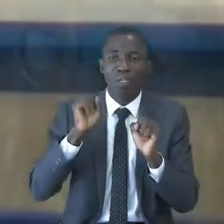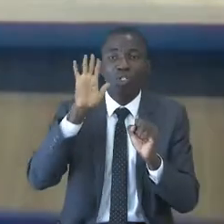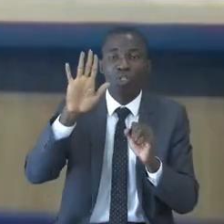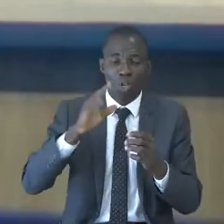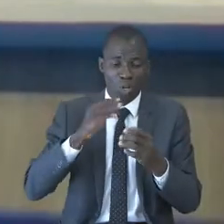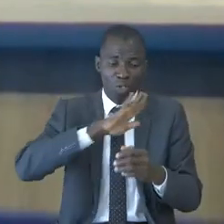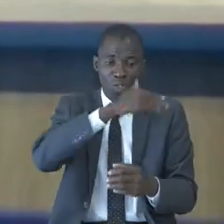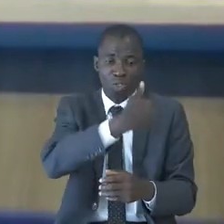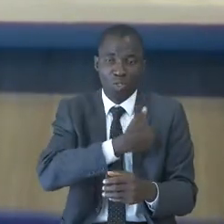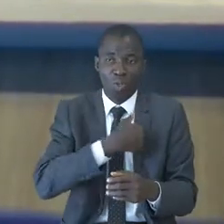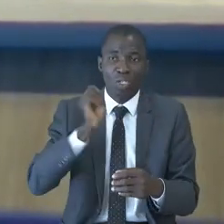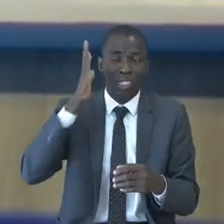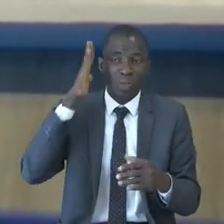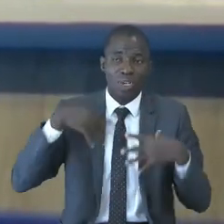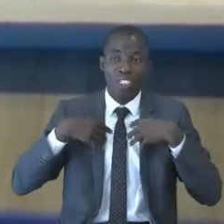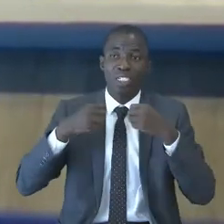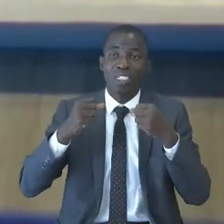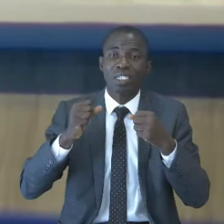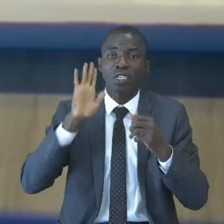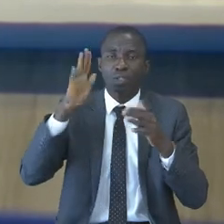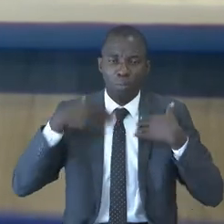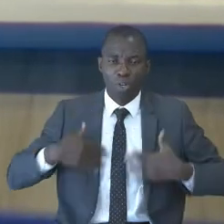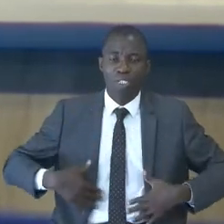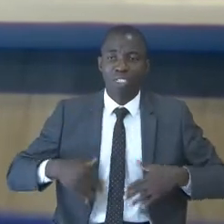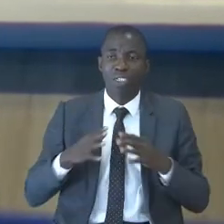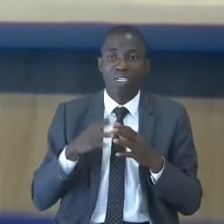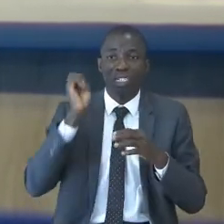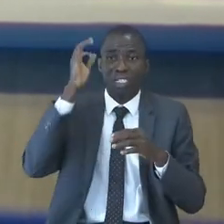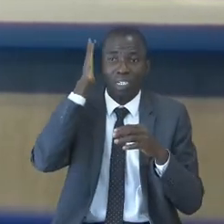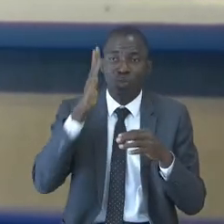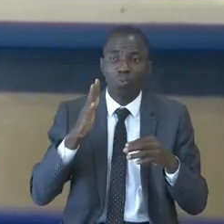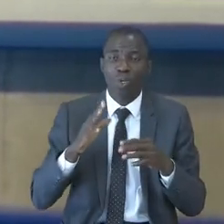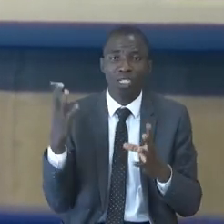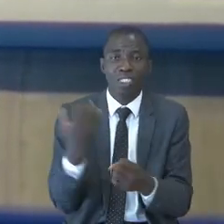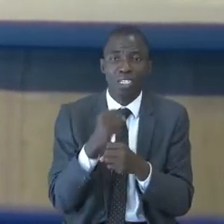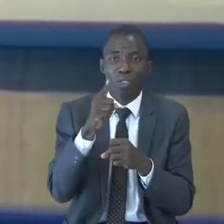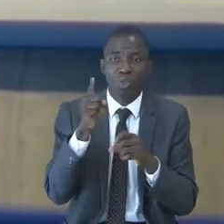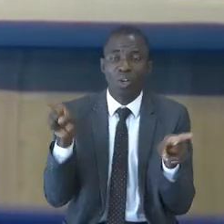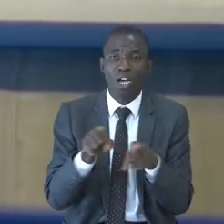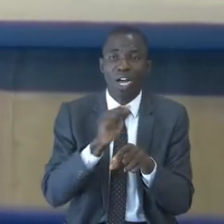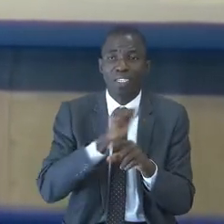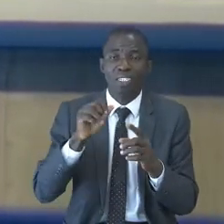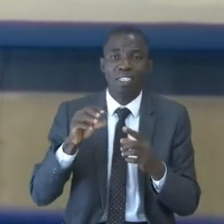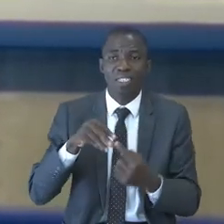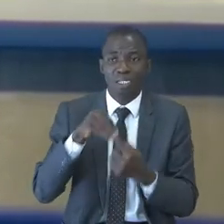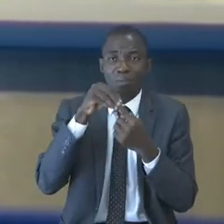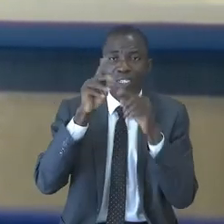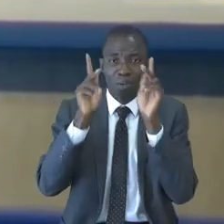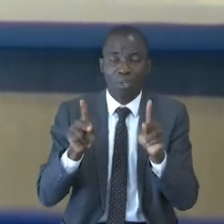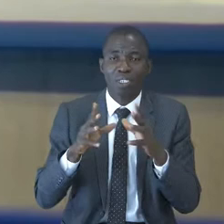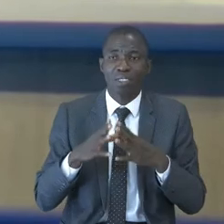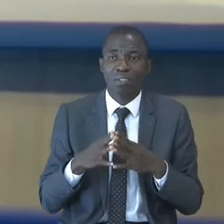soul. It will heal your body. He will take you as a peculiar